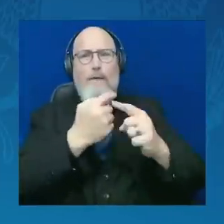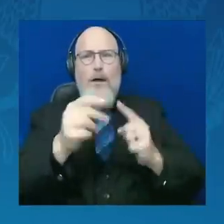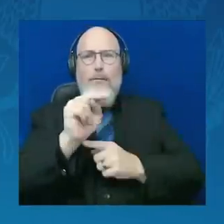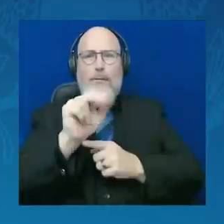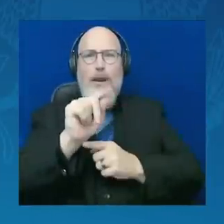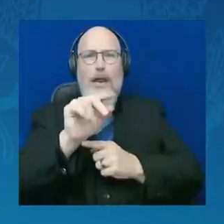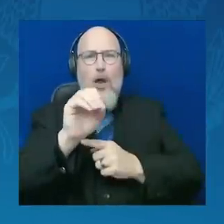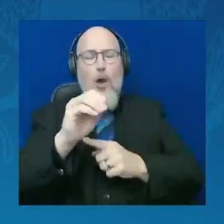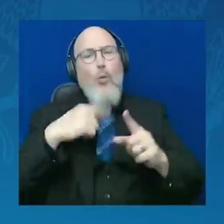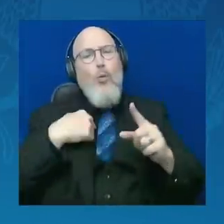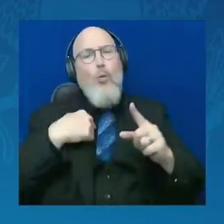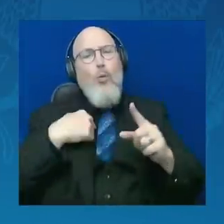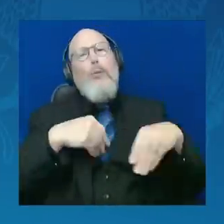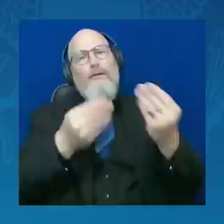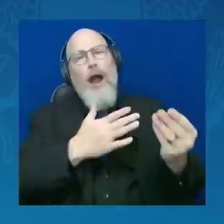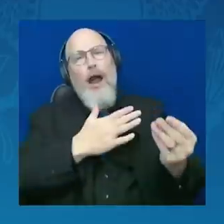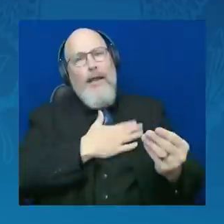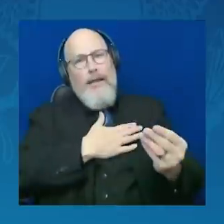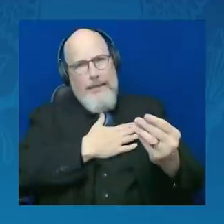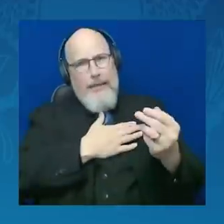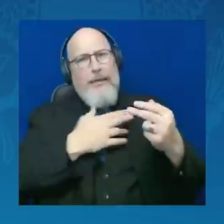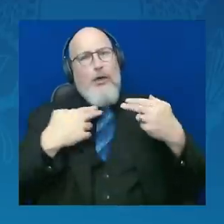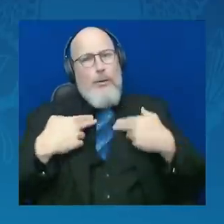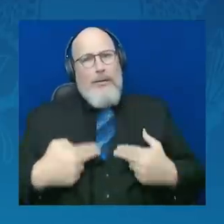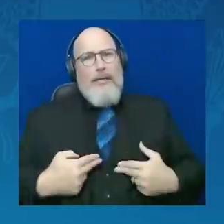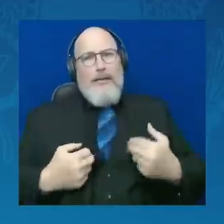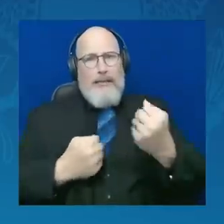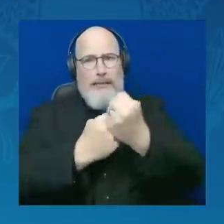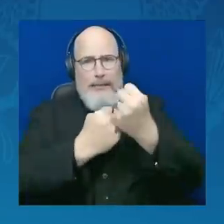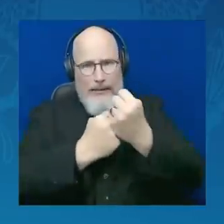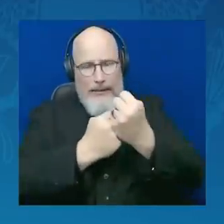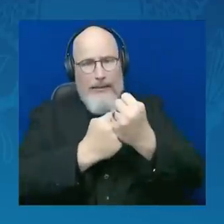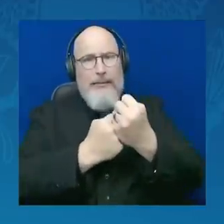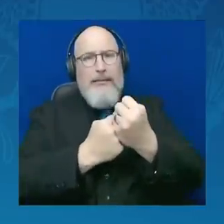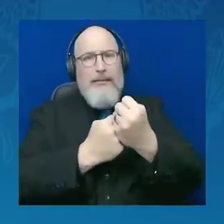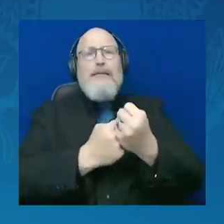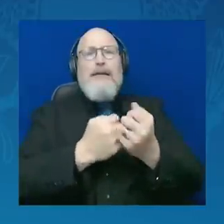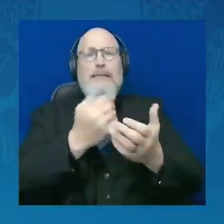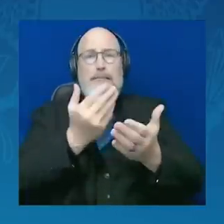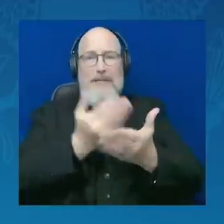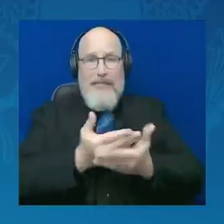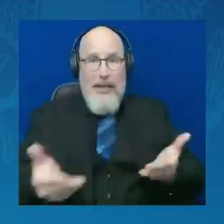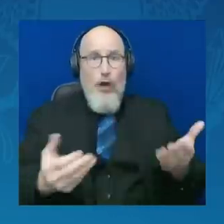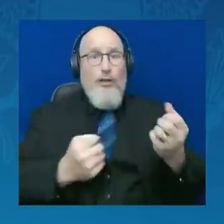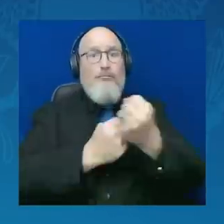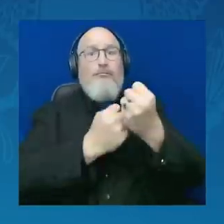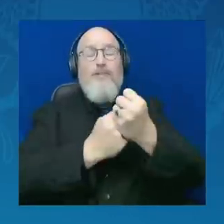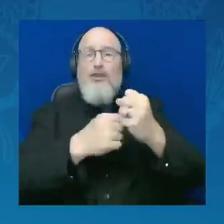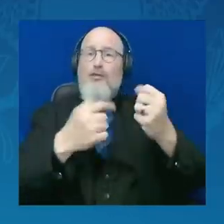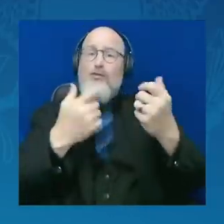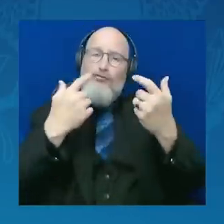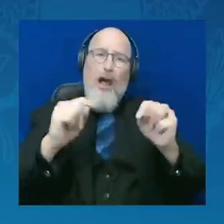assistance and material assistance the best we can. We are trying to do our best. Some expectations